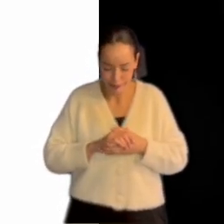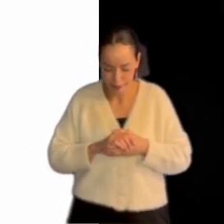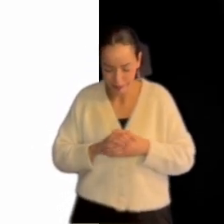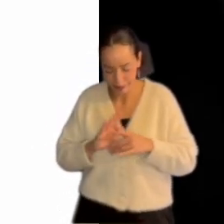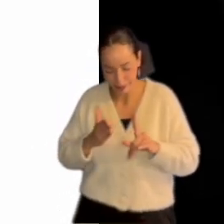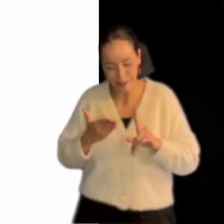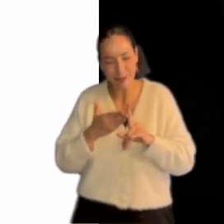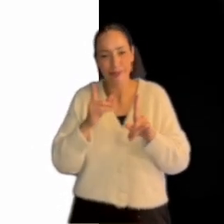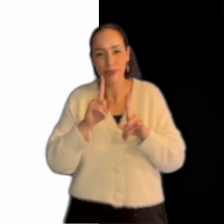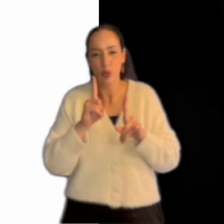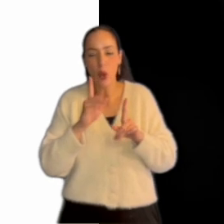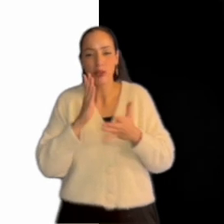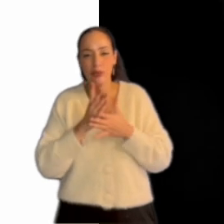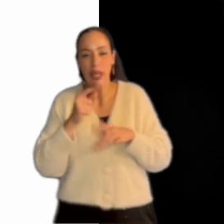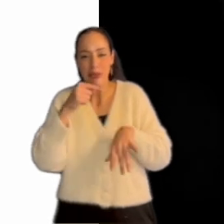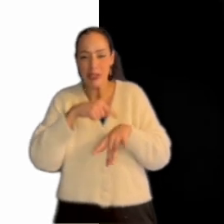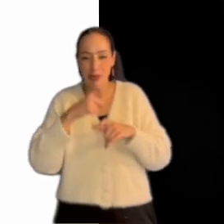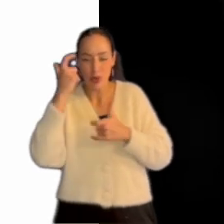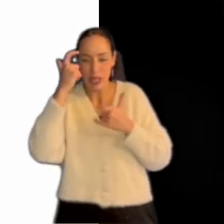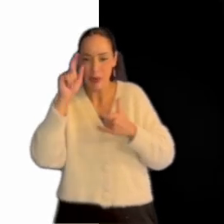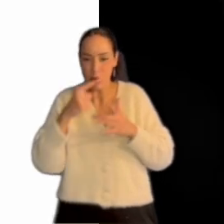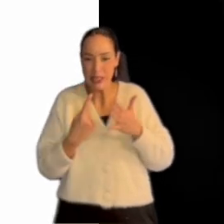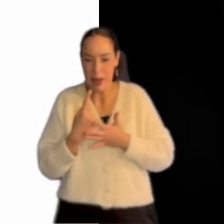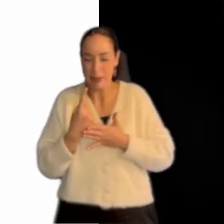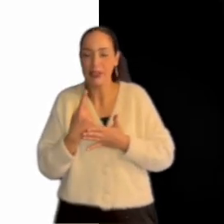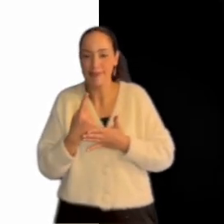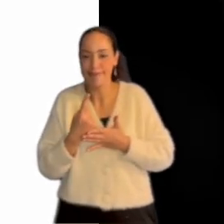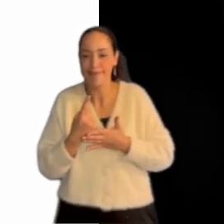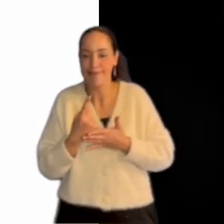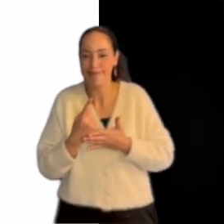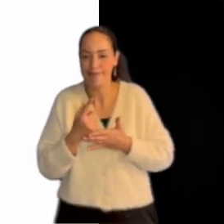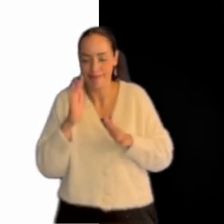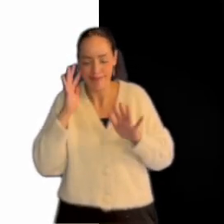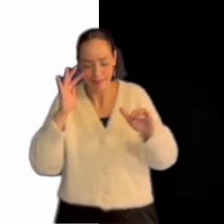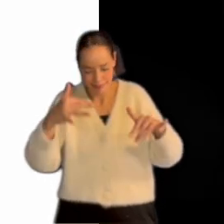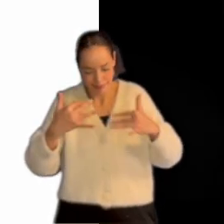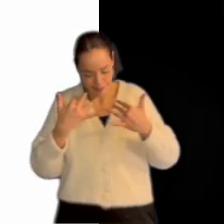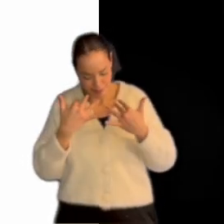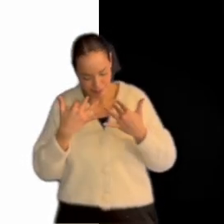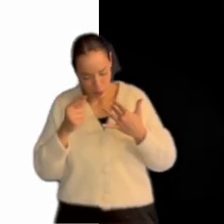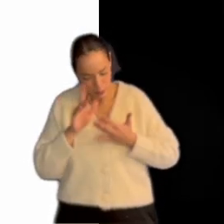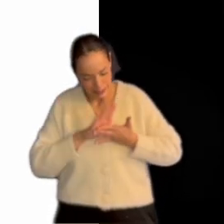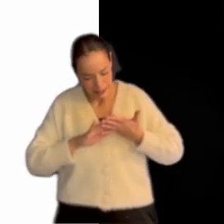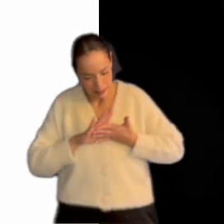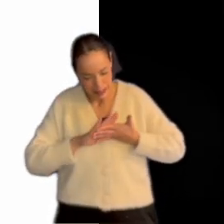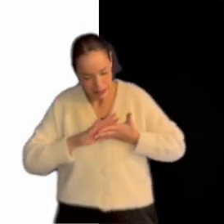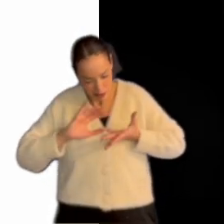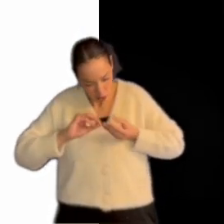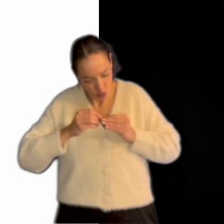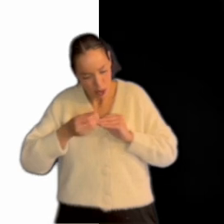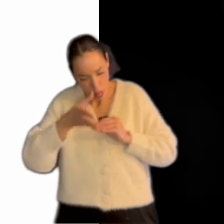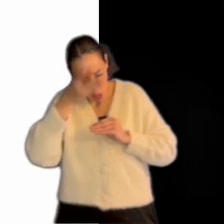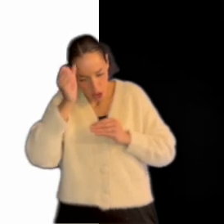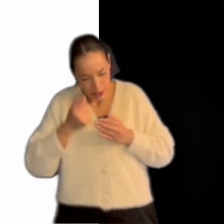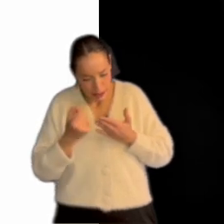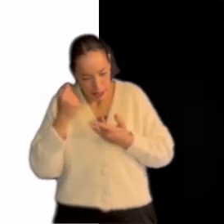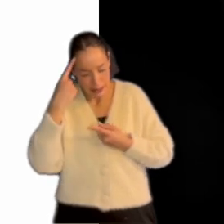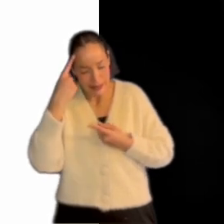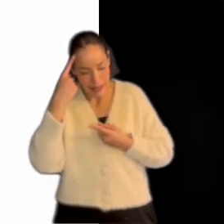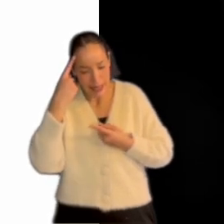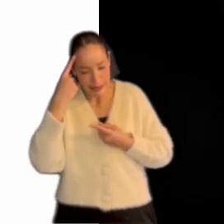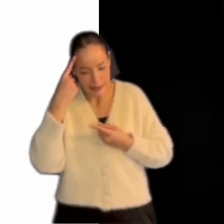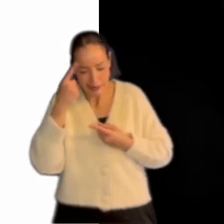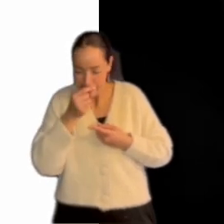to what it might mean, and to generate learning and understanding that you might be able to take forward and integrate in the future. Any experience